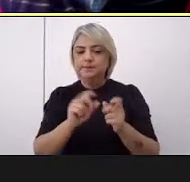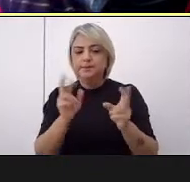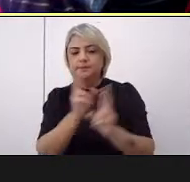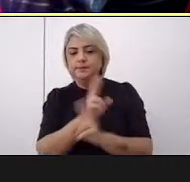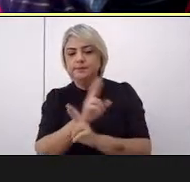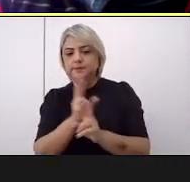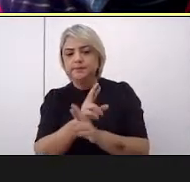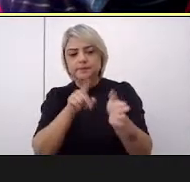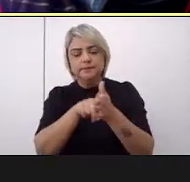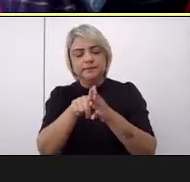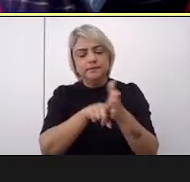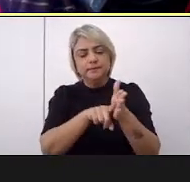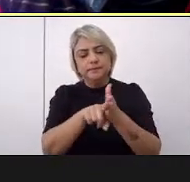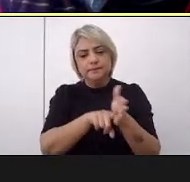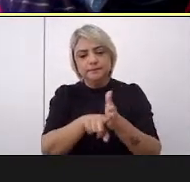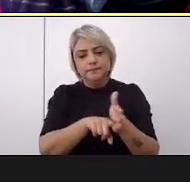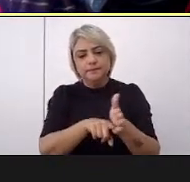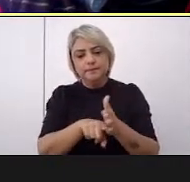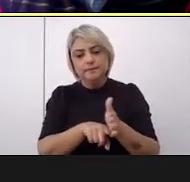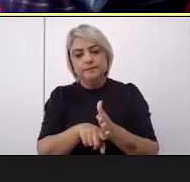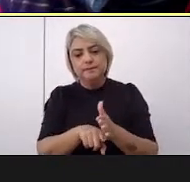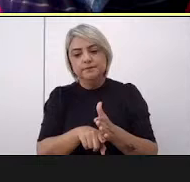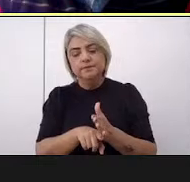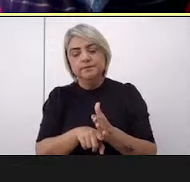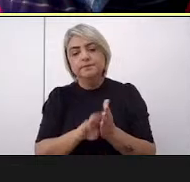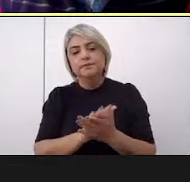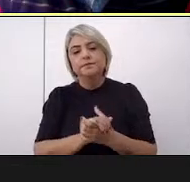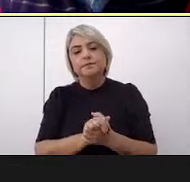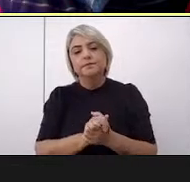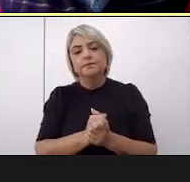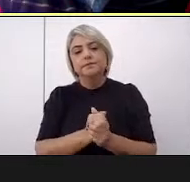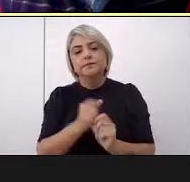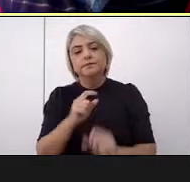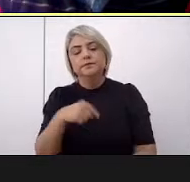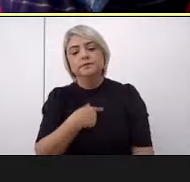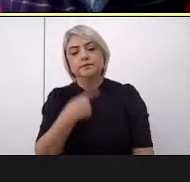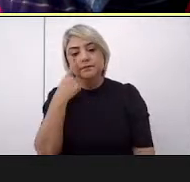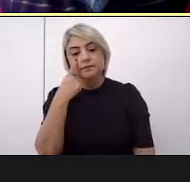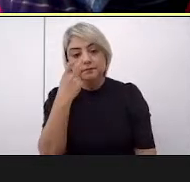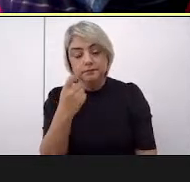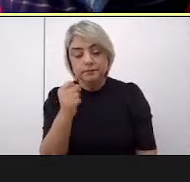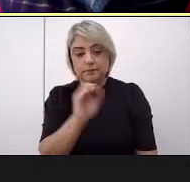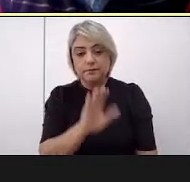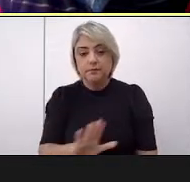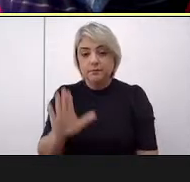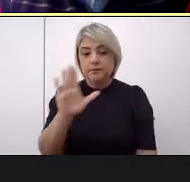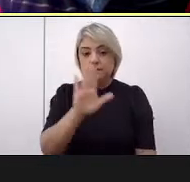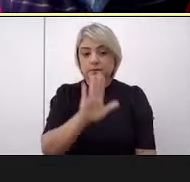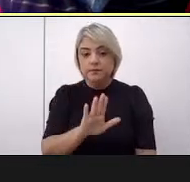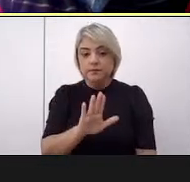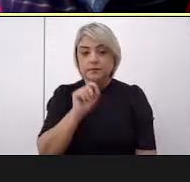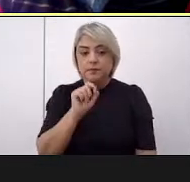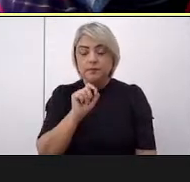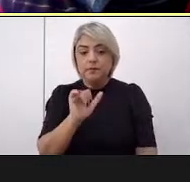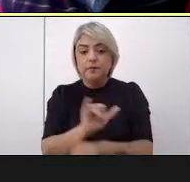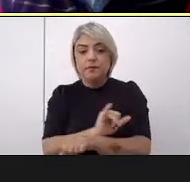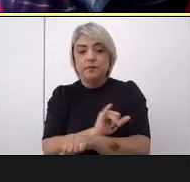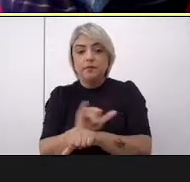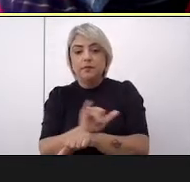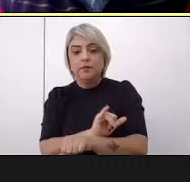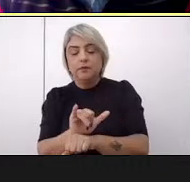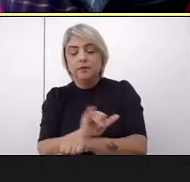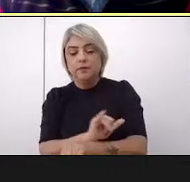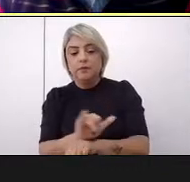Fourthly, French approaches are interested in the power games and strategies that surround the development